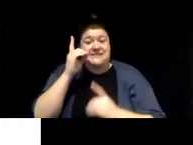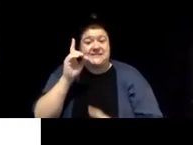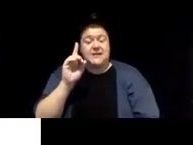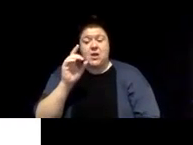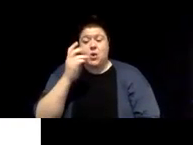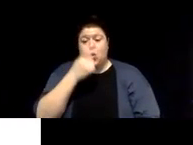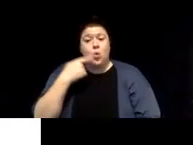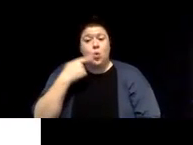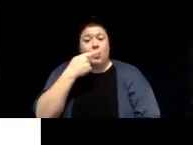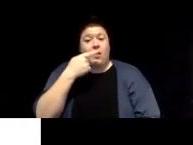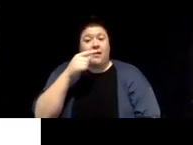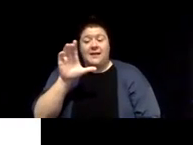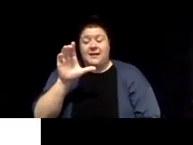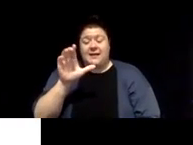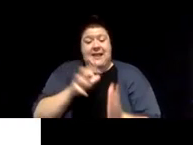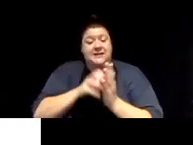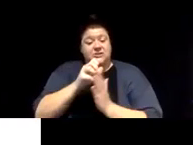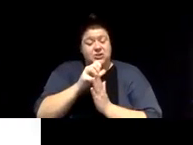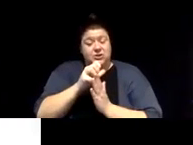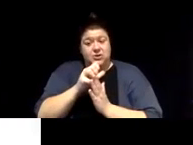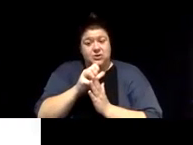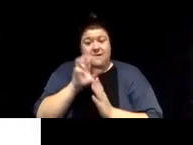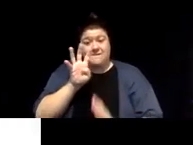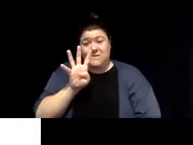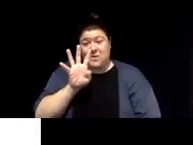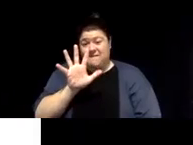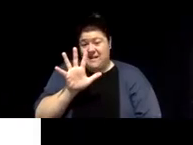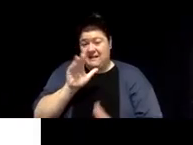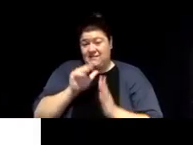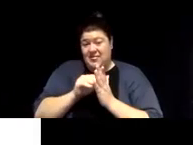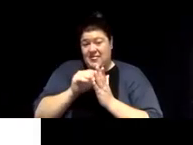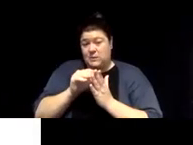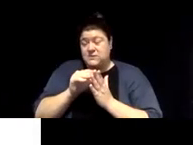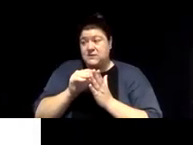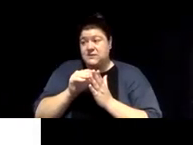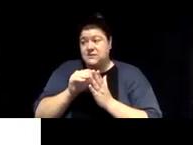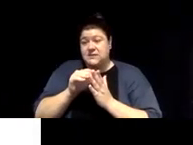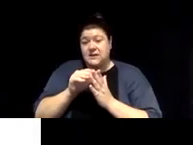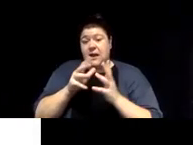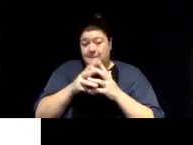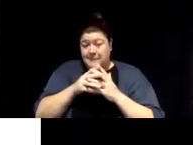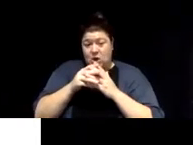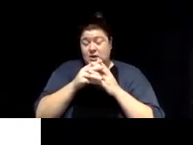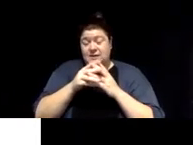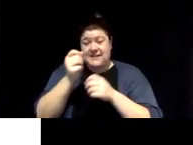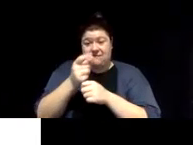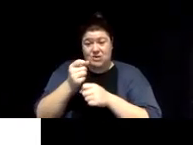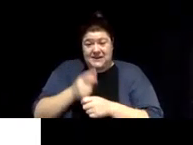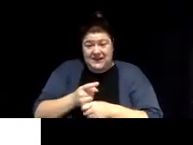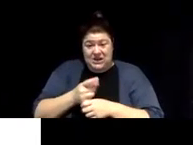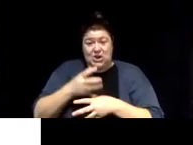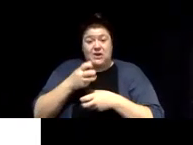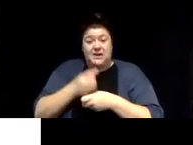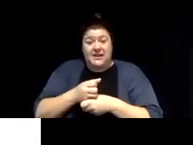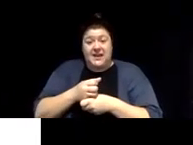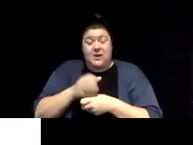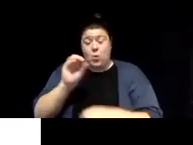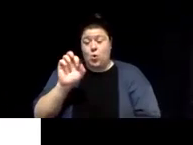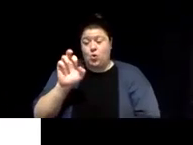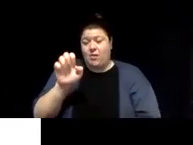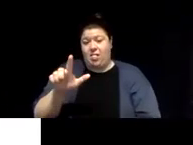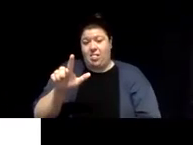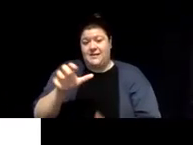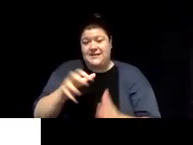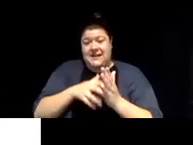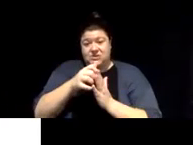cancer. Actually, 45,000 Americans per year get oral cancer. Don't smoke, don't chew tobacco. This will